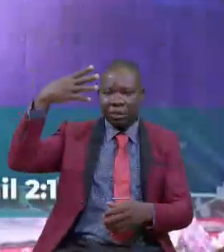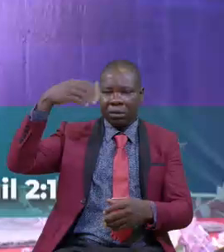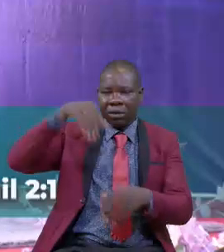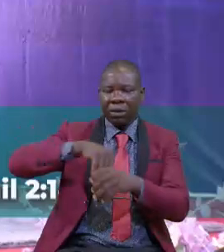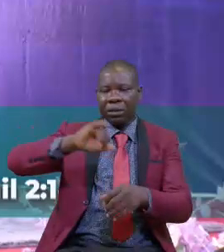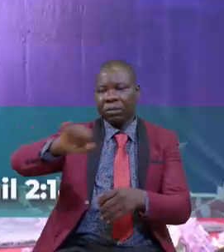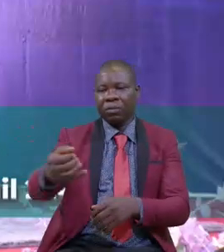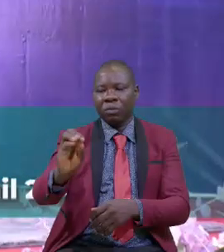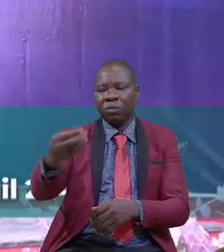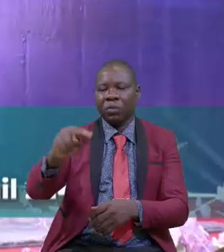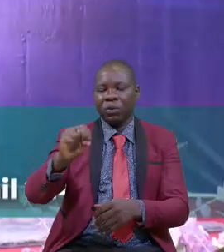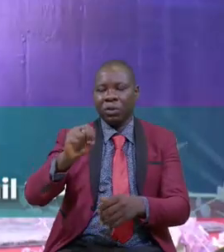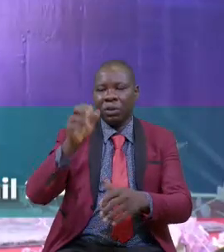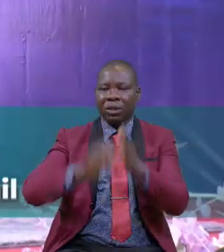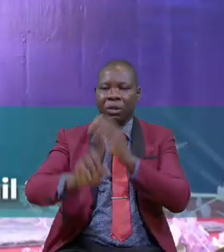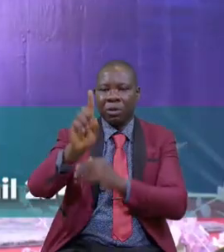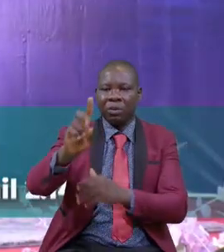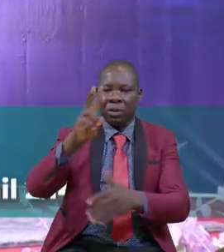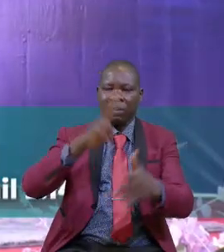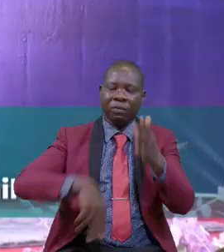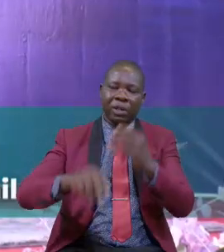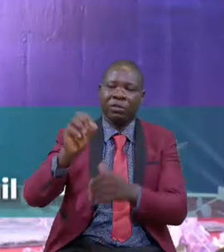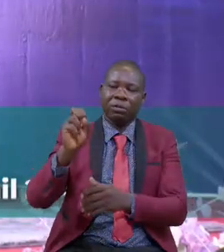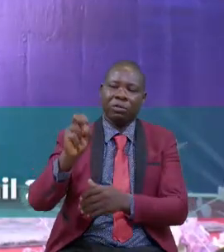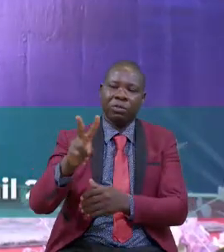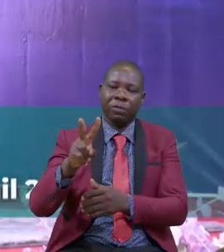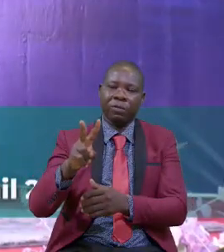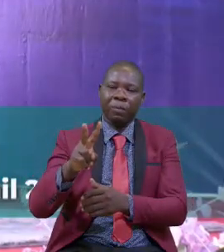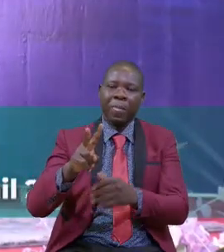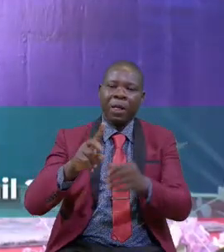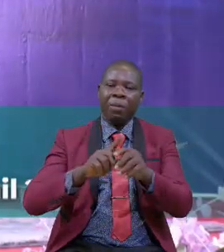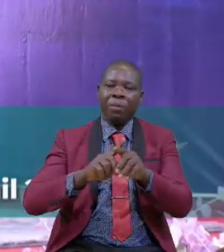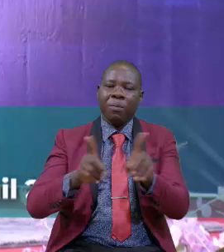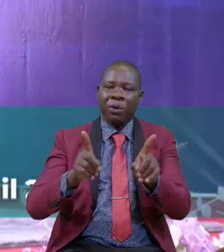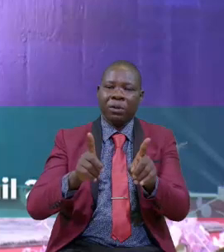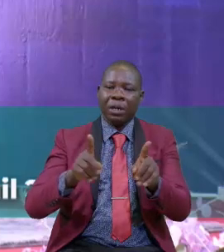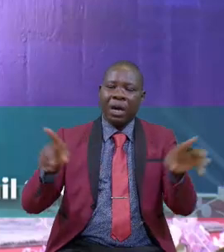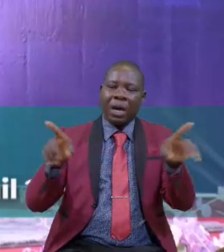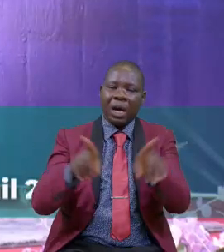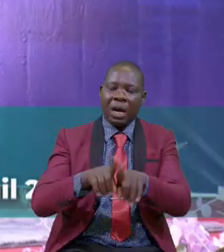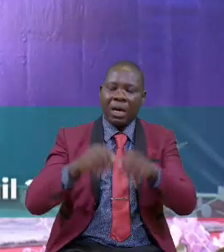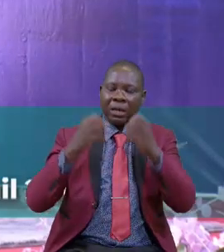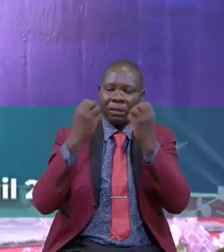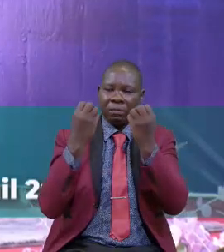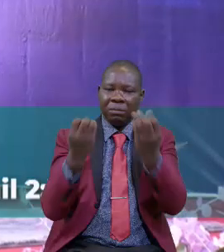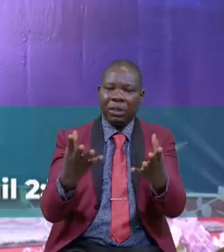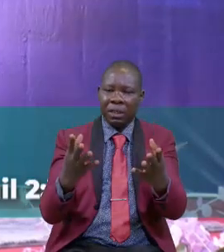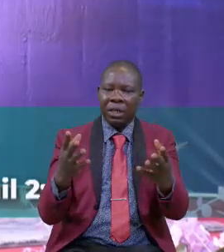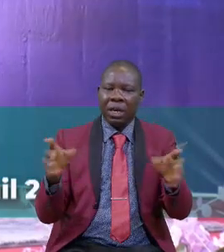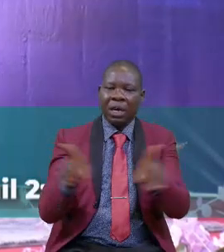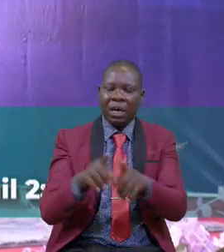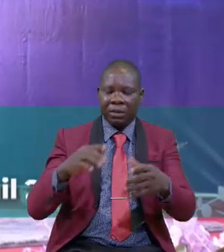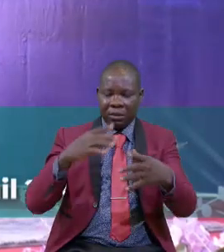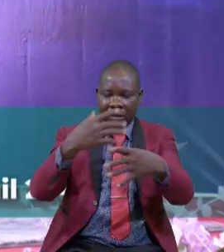12. John chapter 1, verse 12. But as many as received him, to